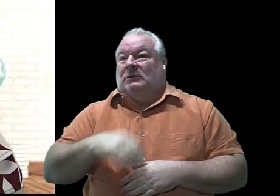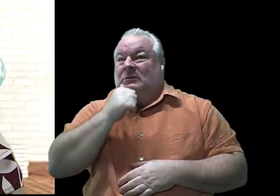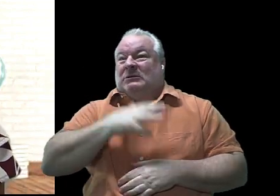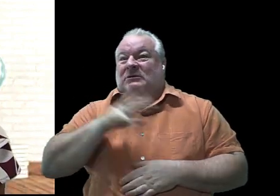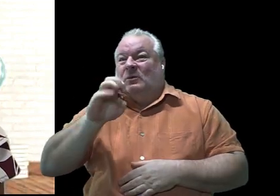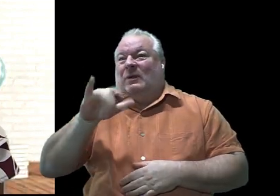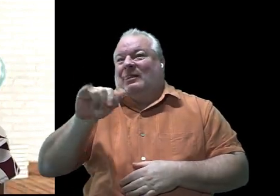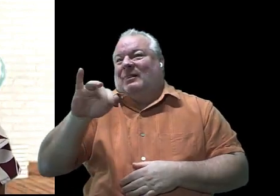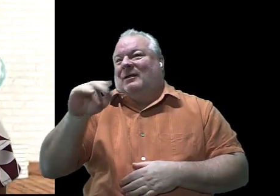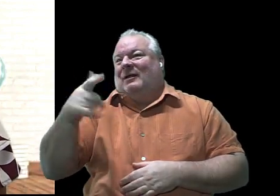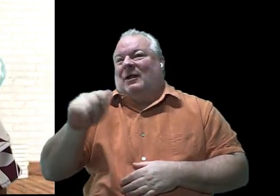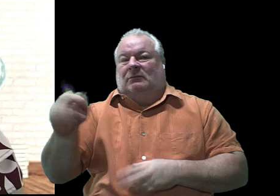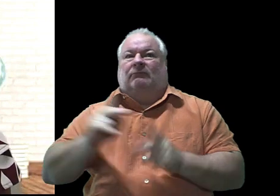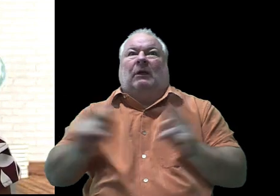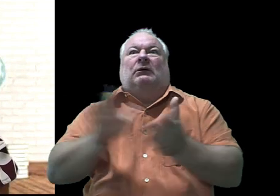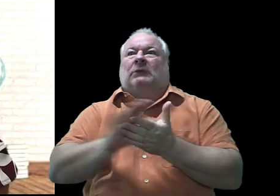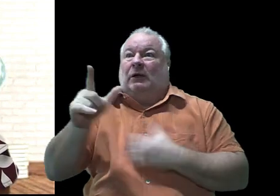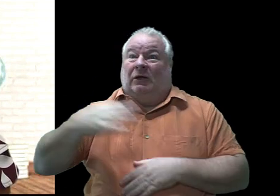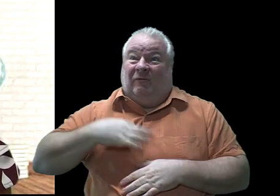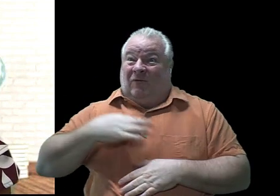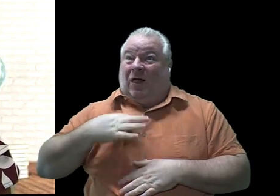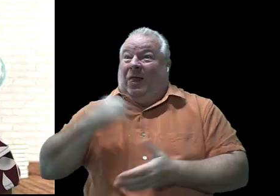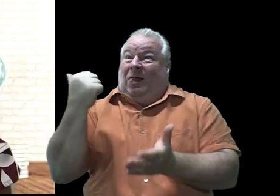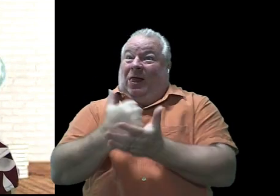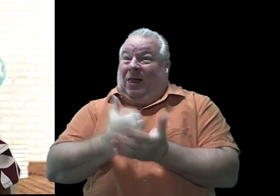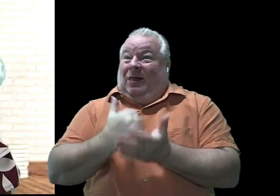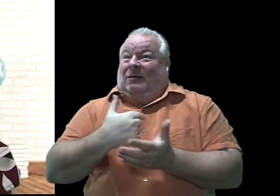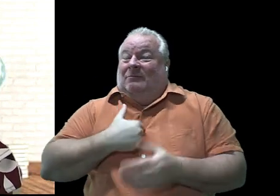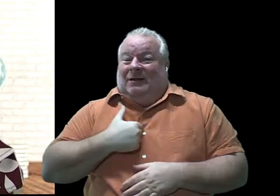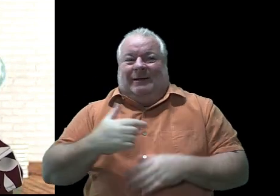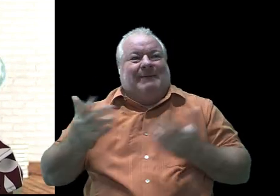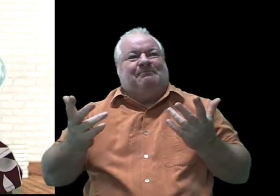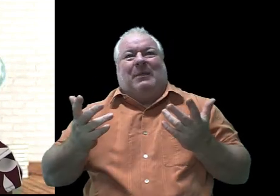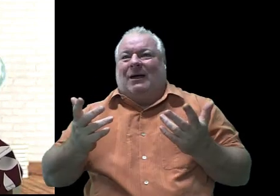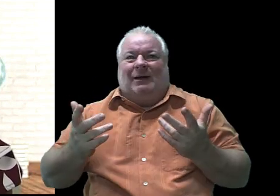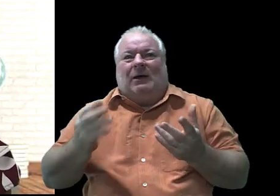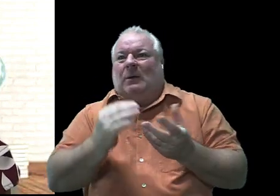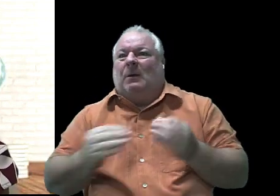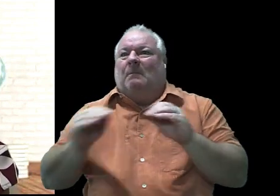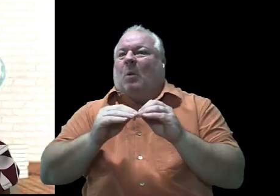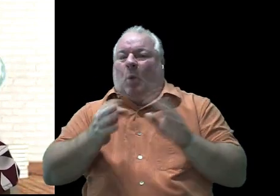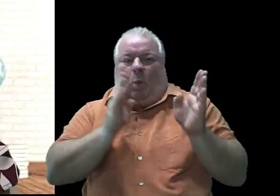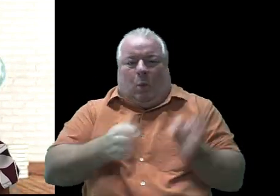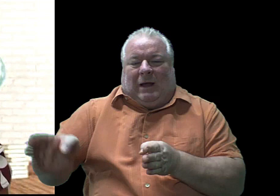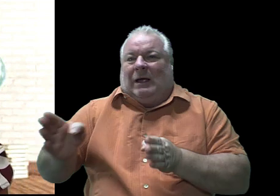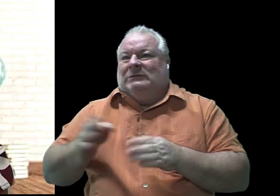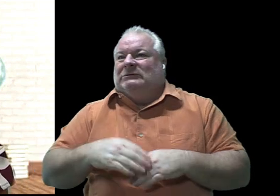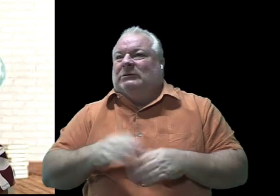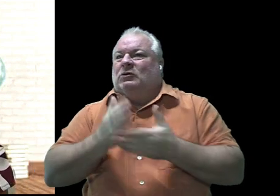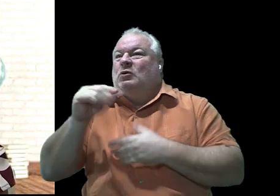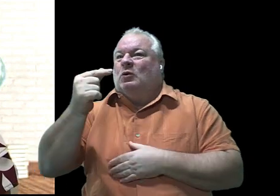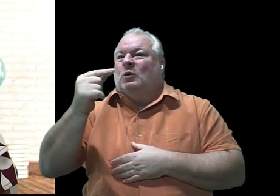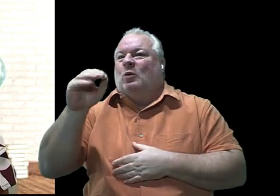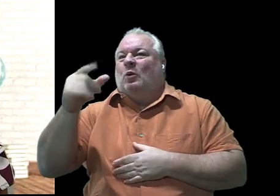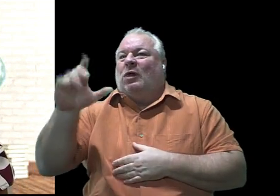been kind enough to volunteer to help me be a more organized